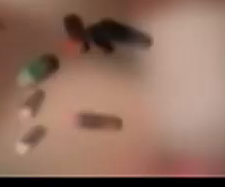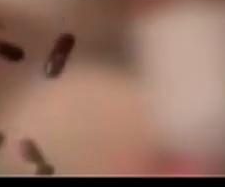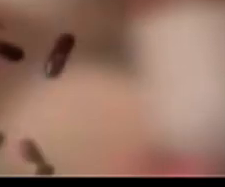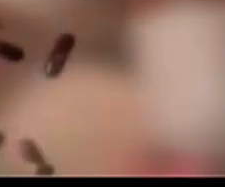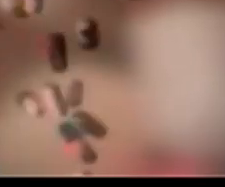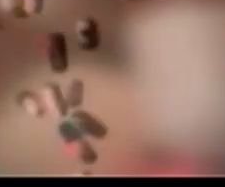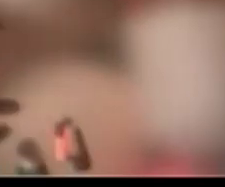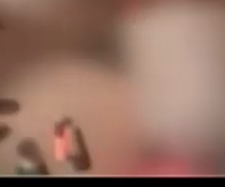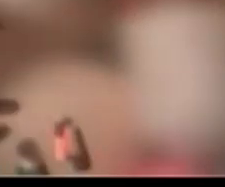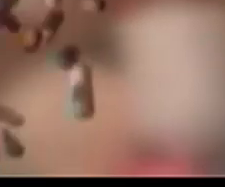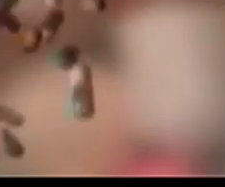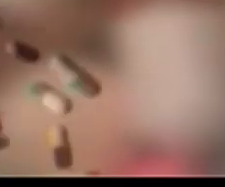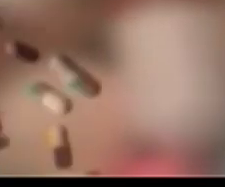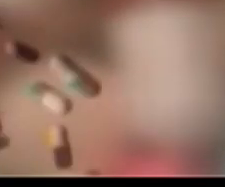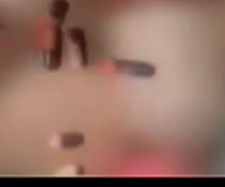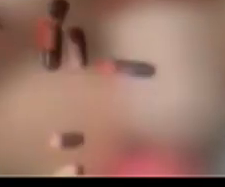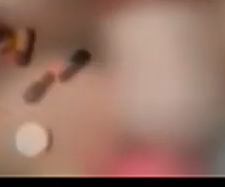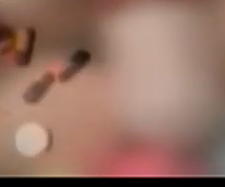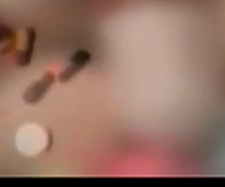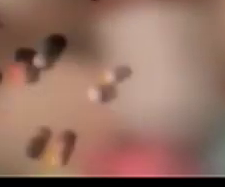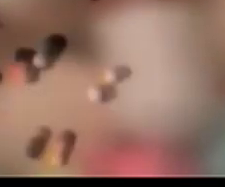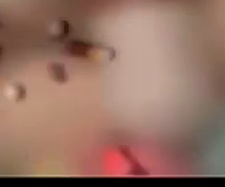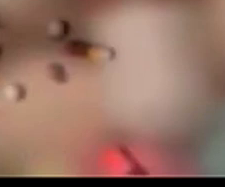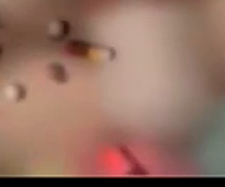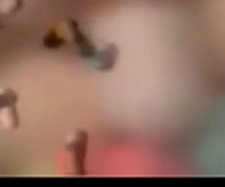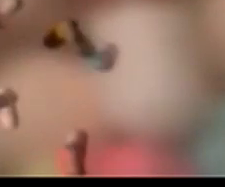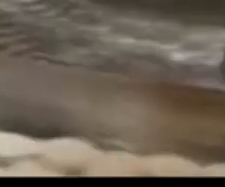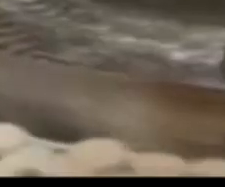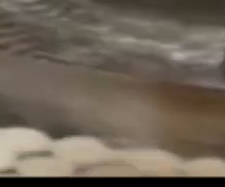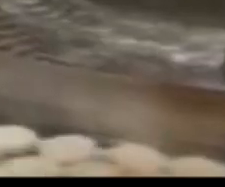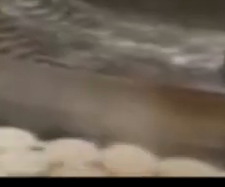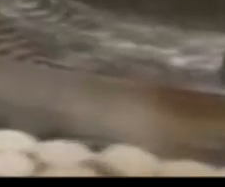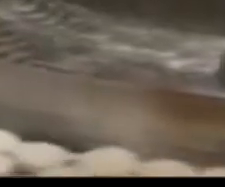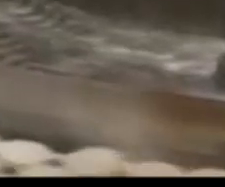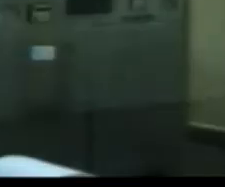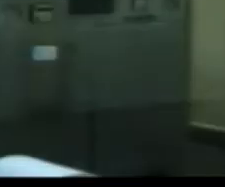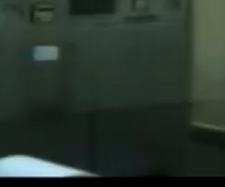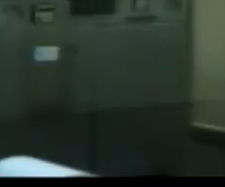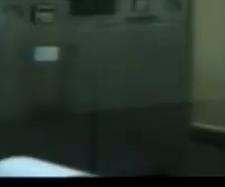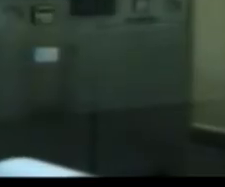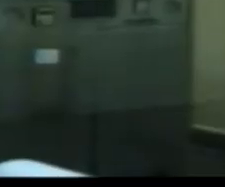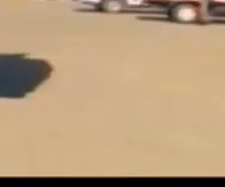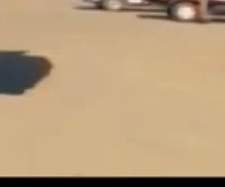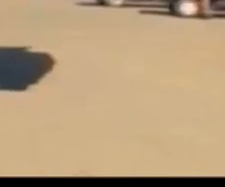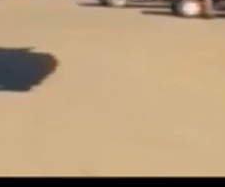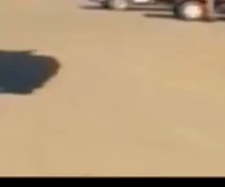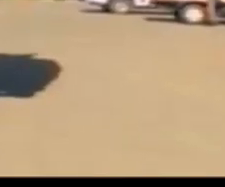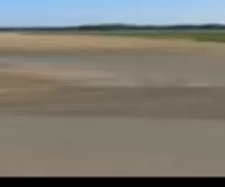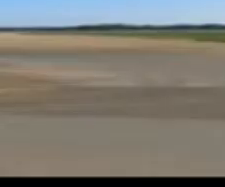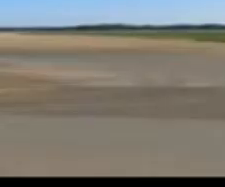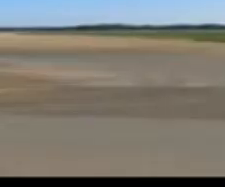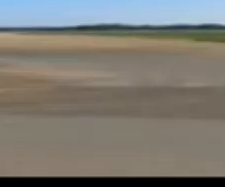as your umbrella in the medicine distribution chain. Its mandate includes regulating and licensing of manufacturers,